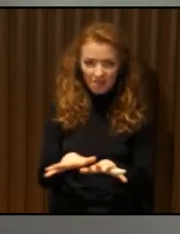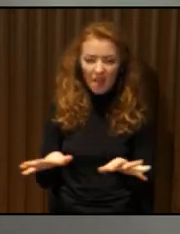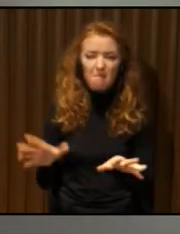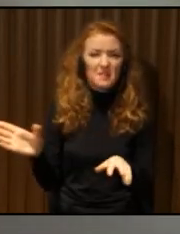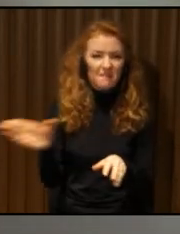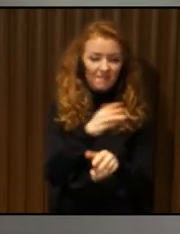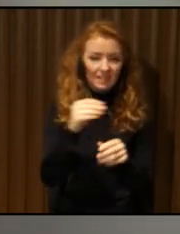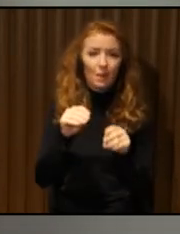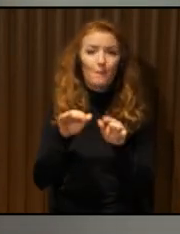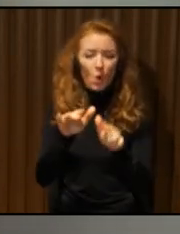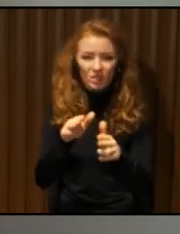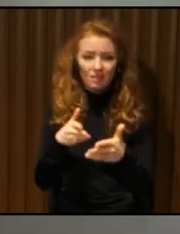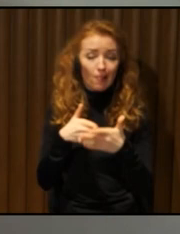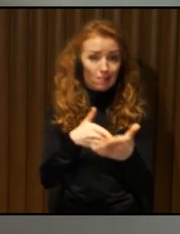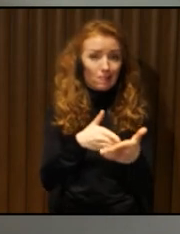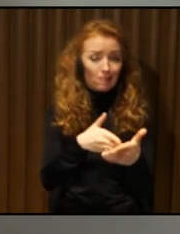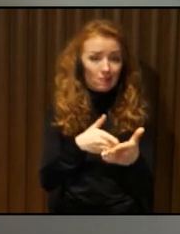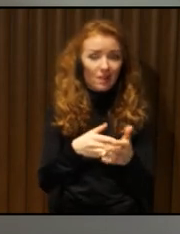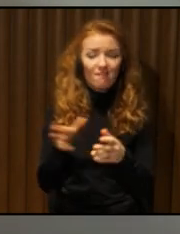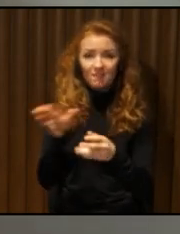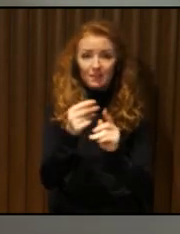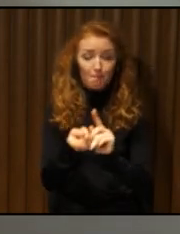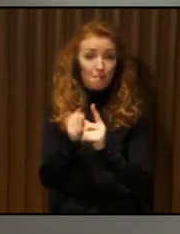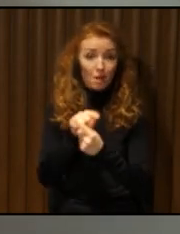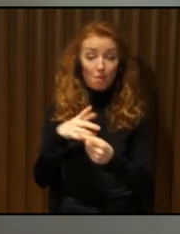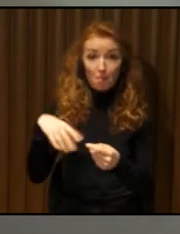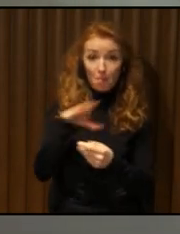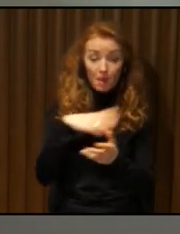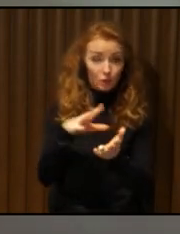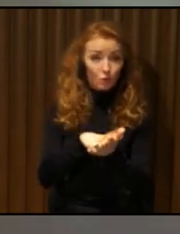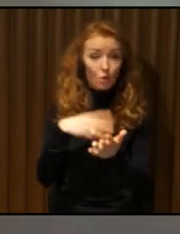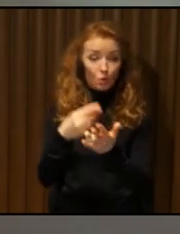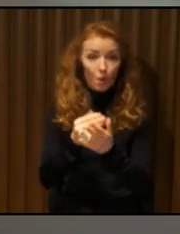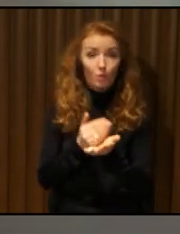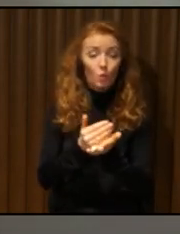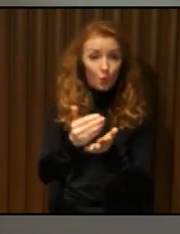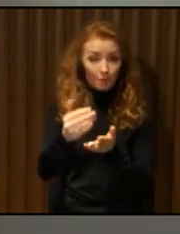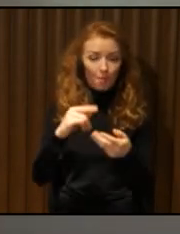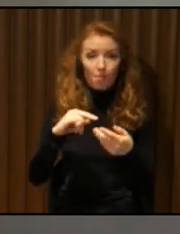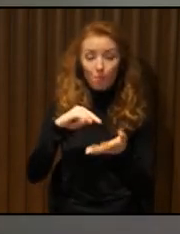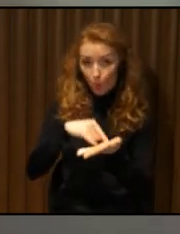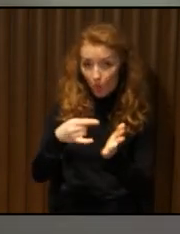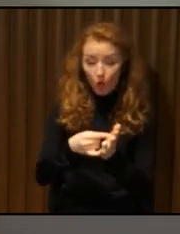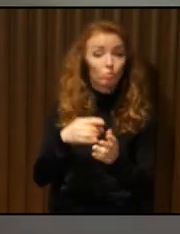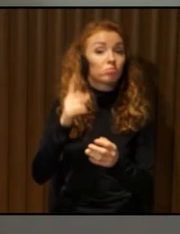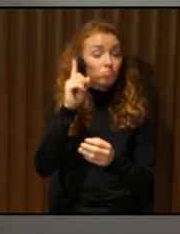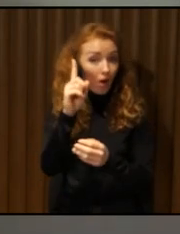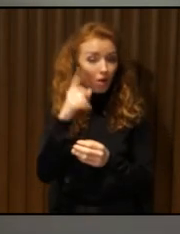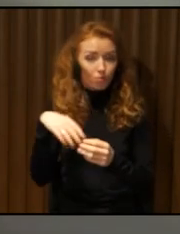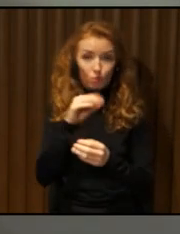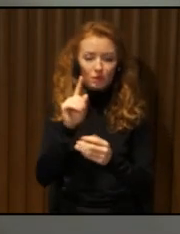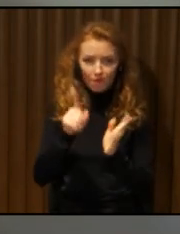And we're still doing and trying to continue to project. We do have 13 new add-ons, which are not on the website